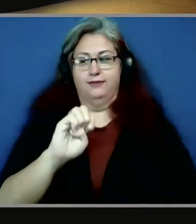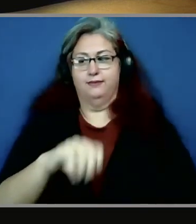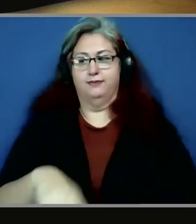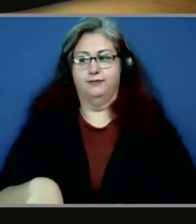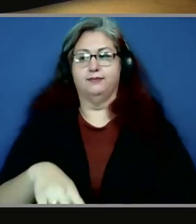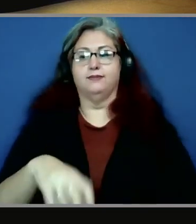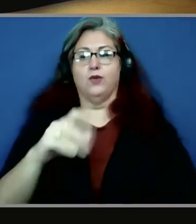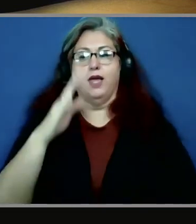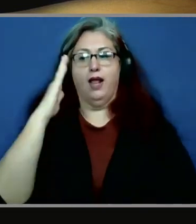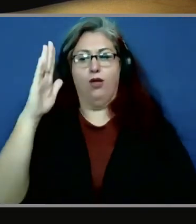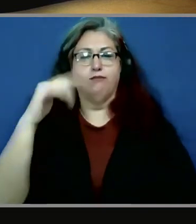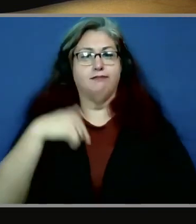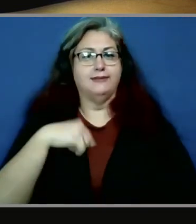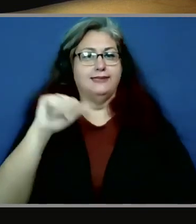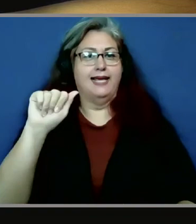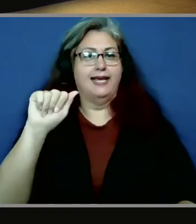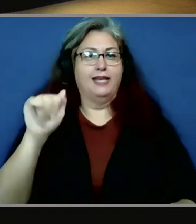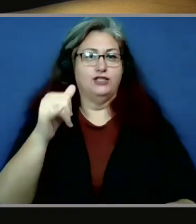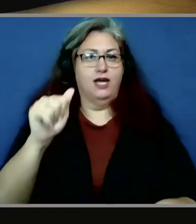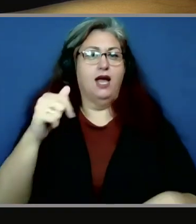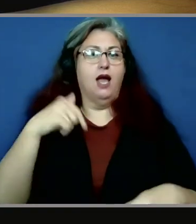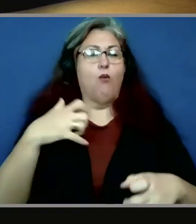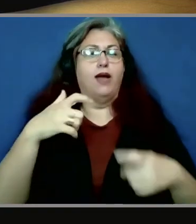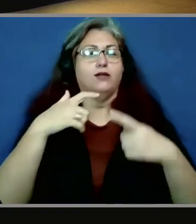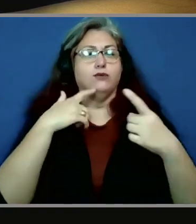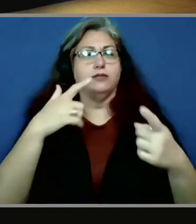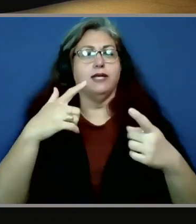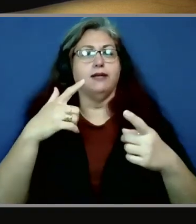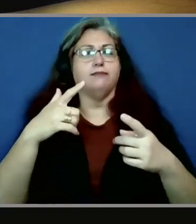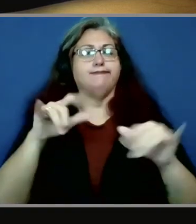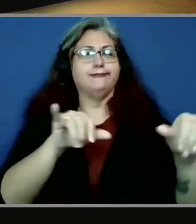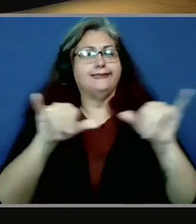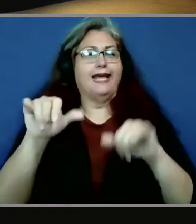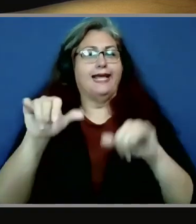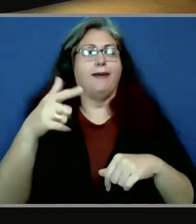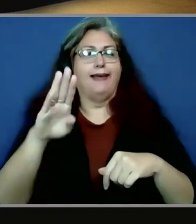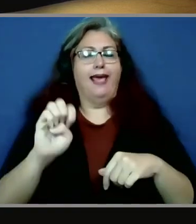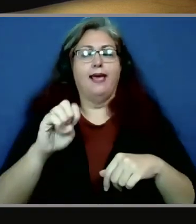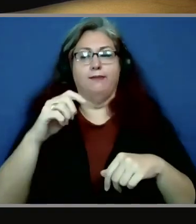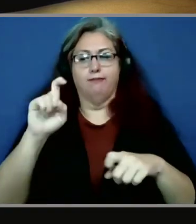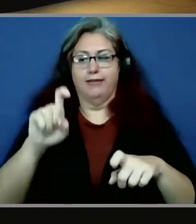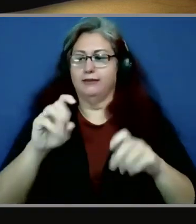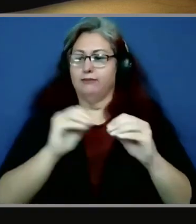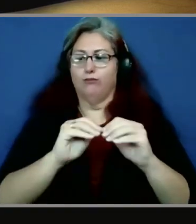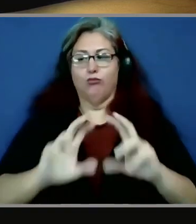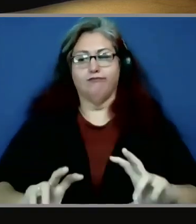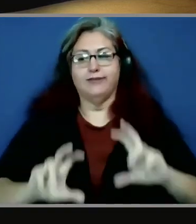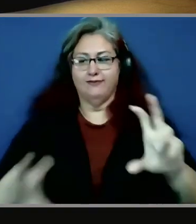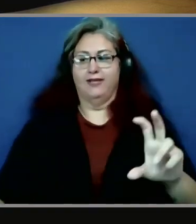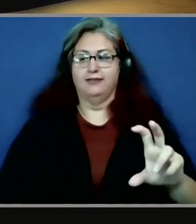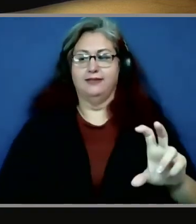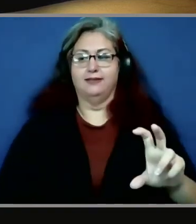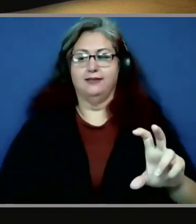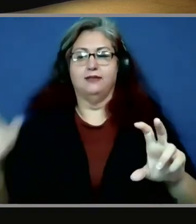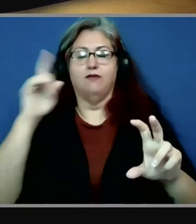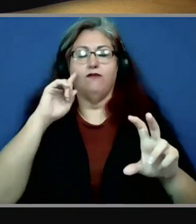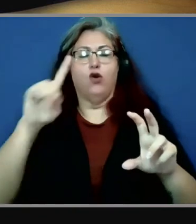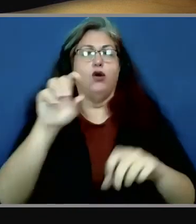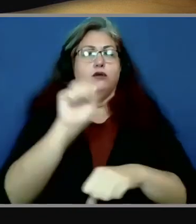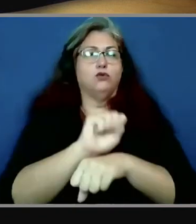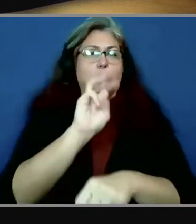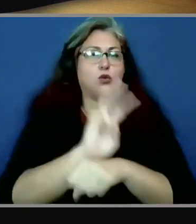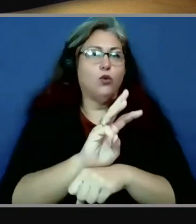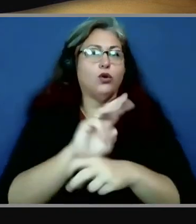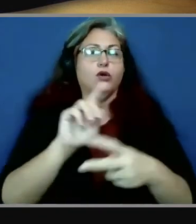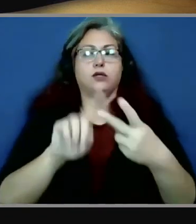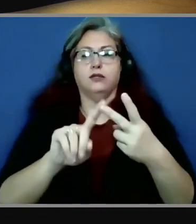Aloha, this is Asia Iyer. I want to echo Gabe in that we need to invest in social workers, and